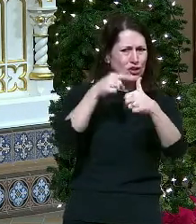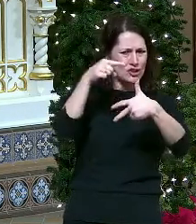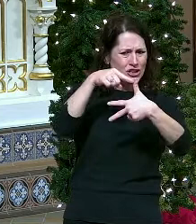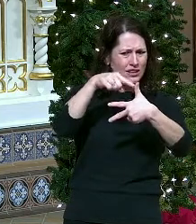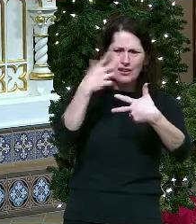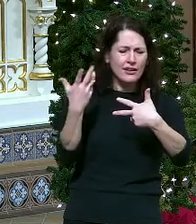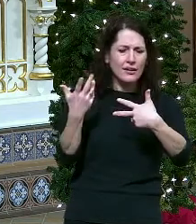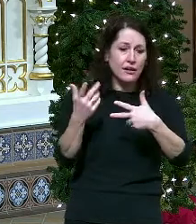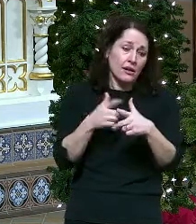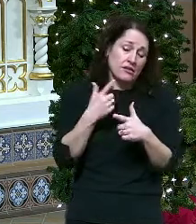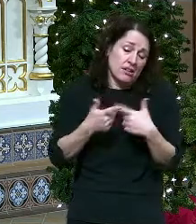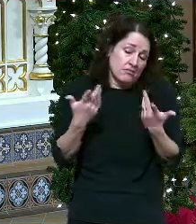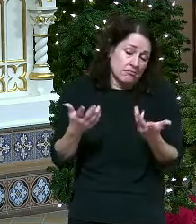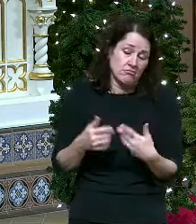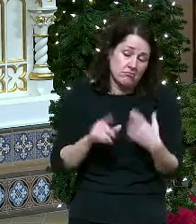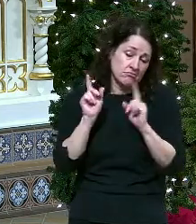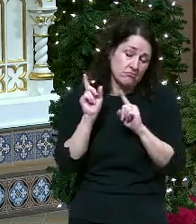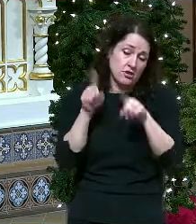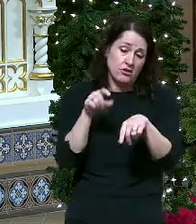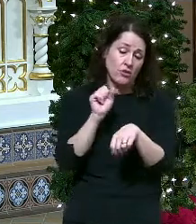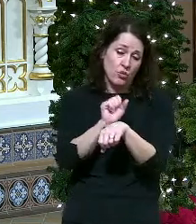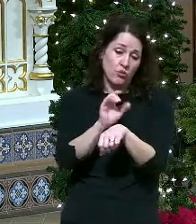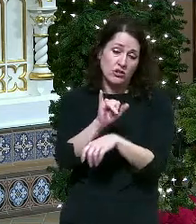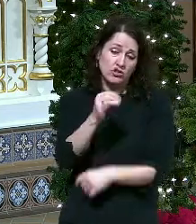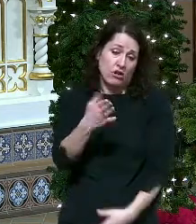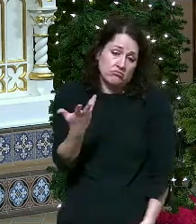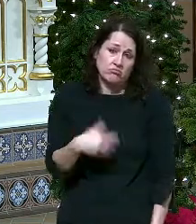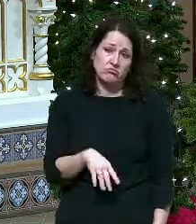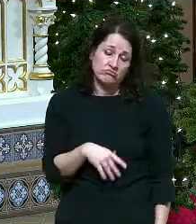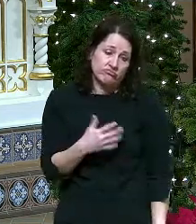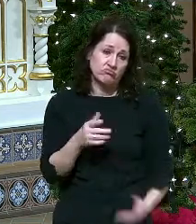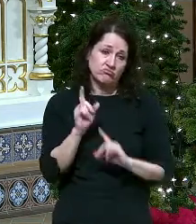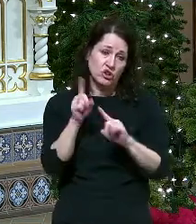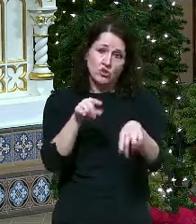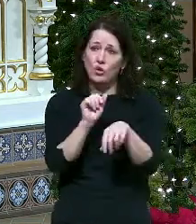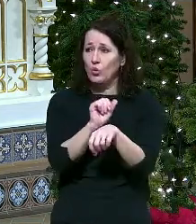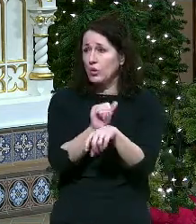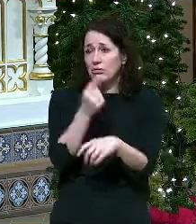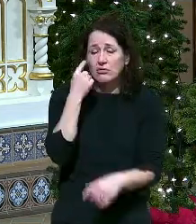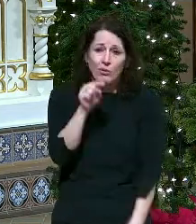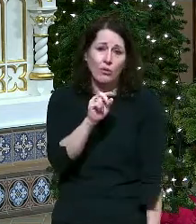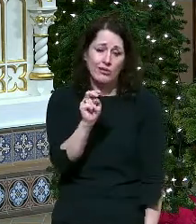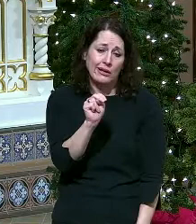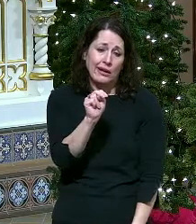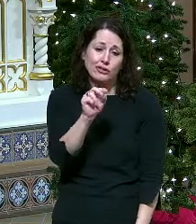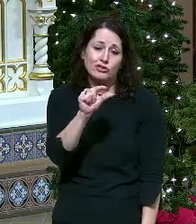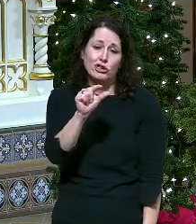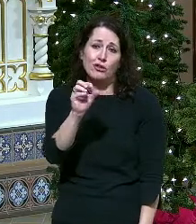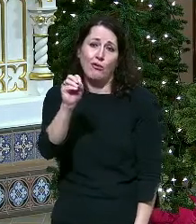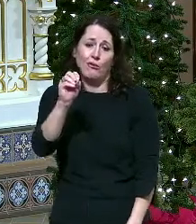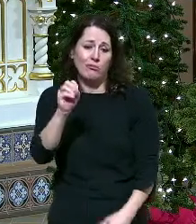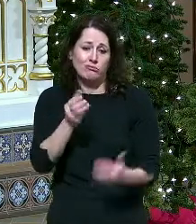might as well go and work for just an NGO.